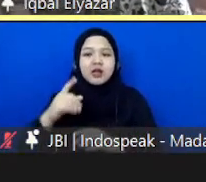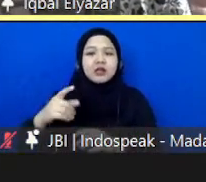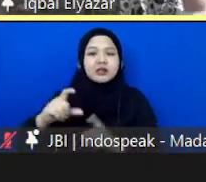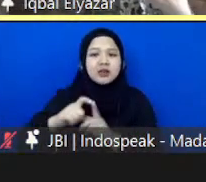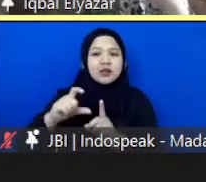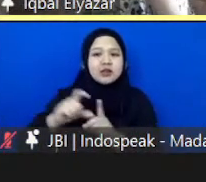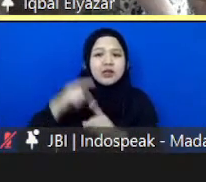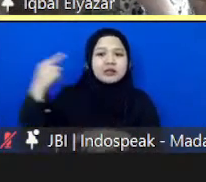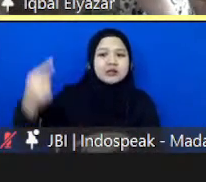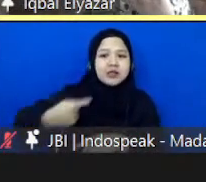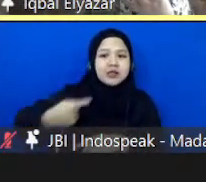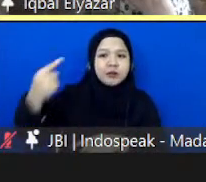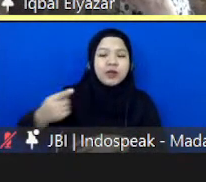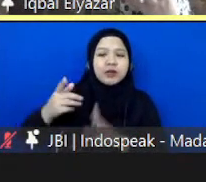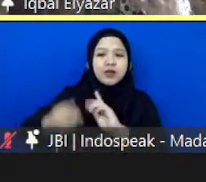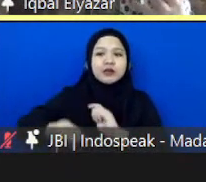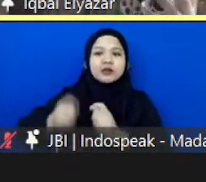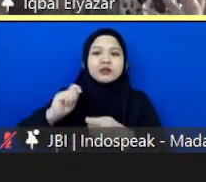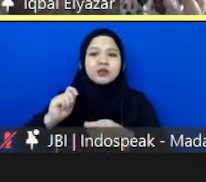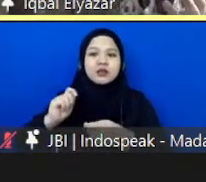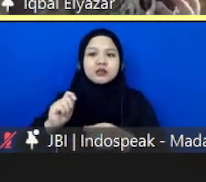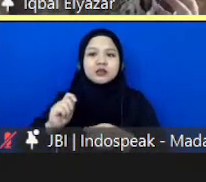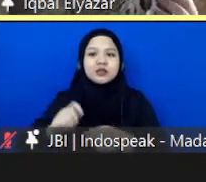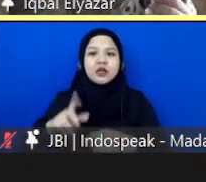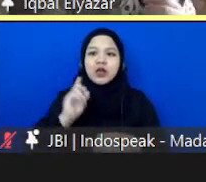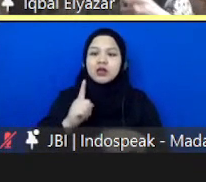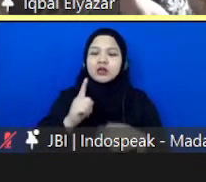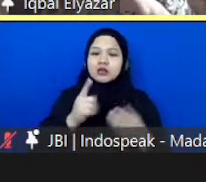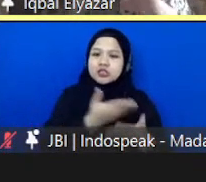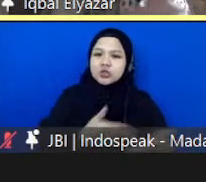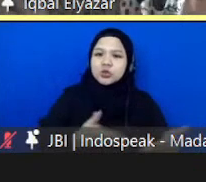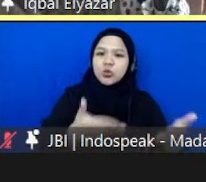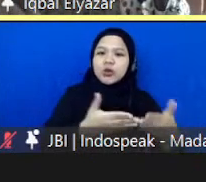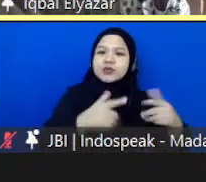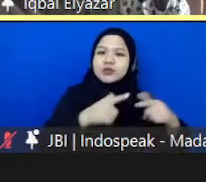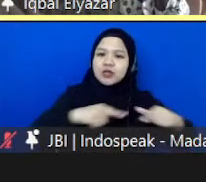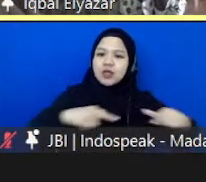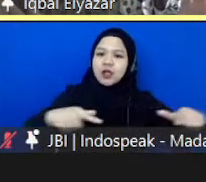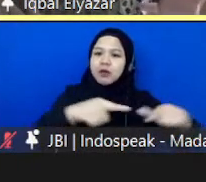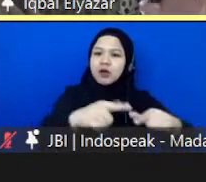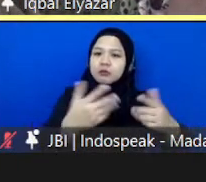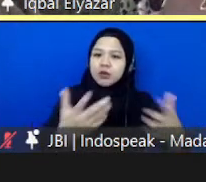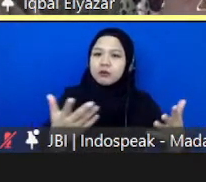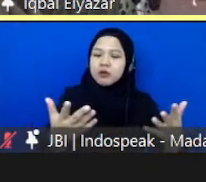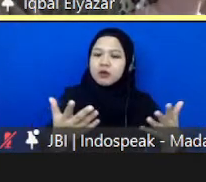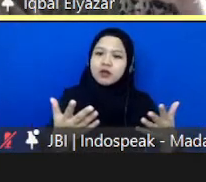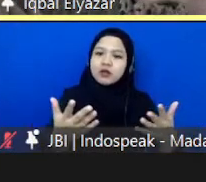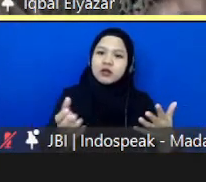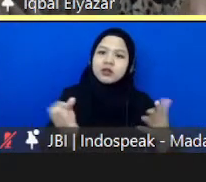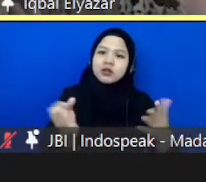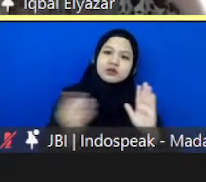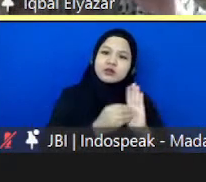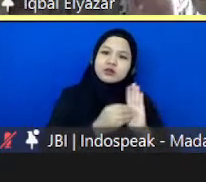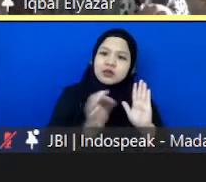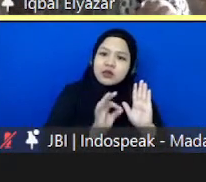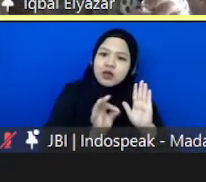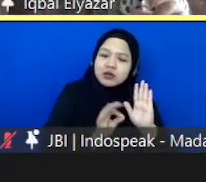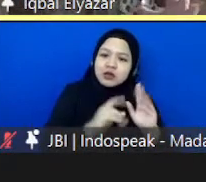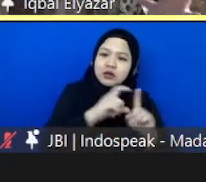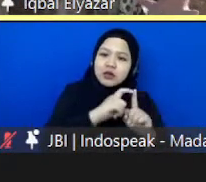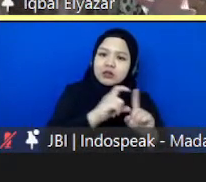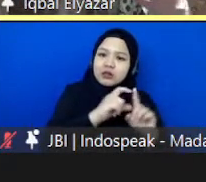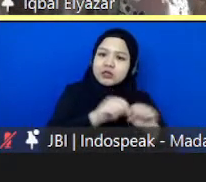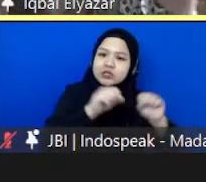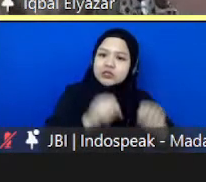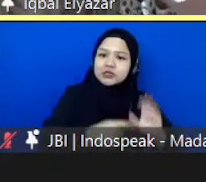it helps us to understand the real situation in the fields. There's no display at the daily testing data in the system. So